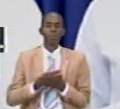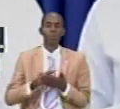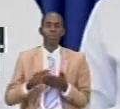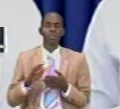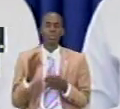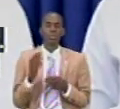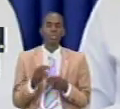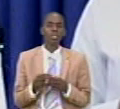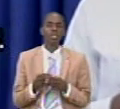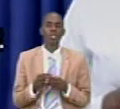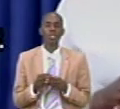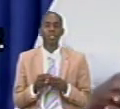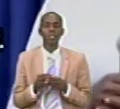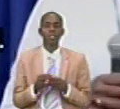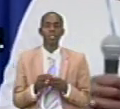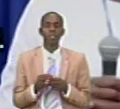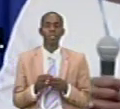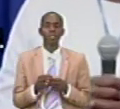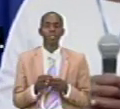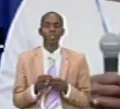will be